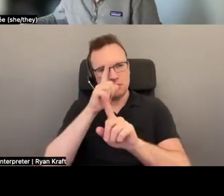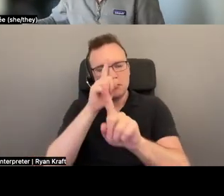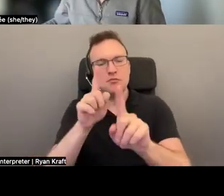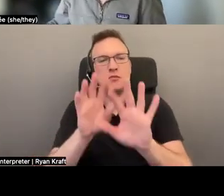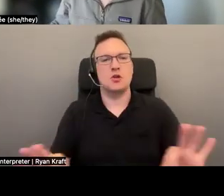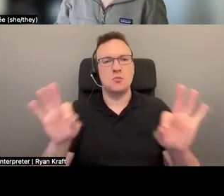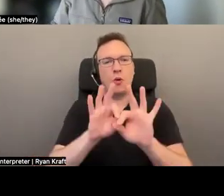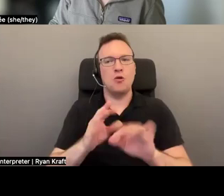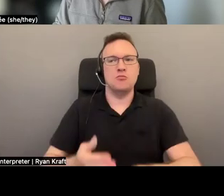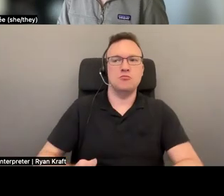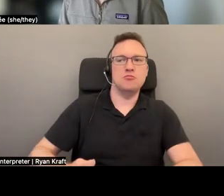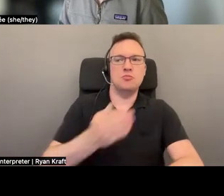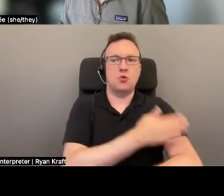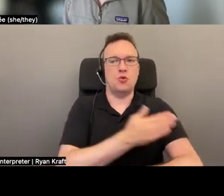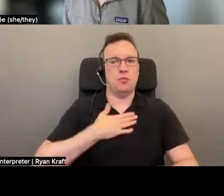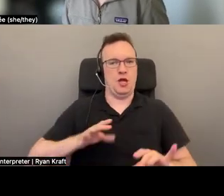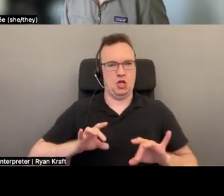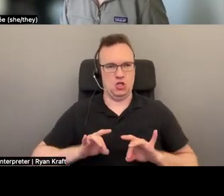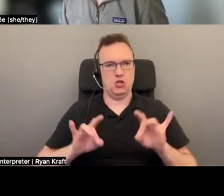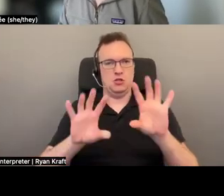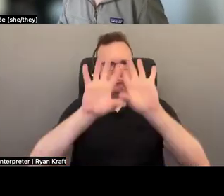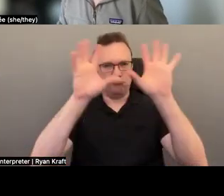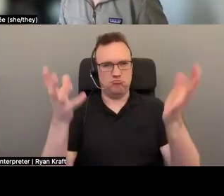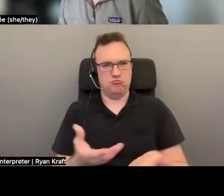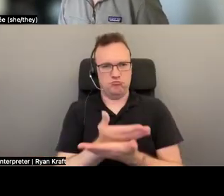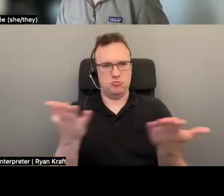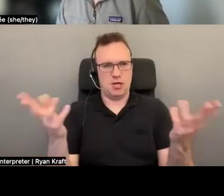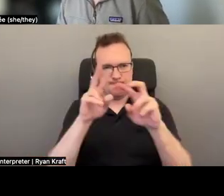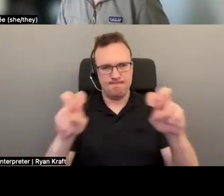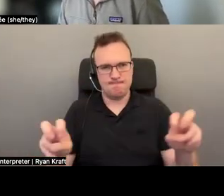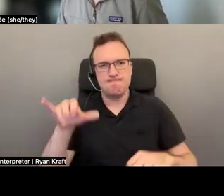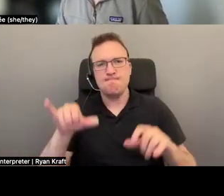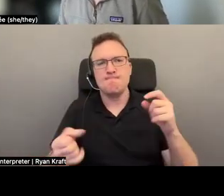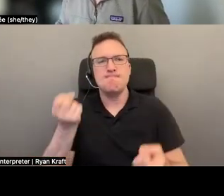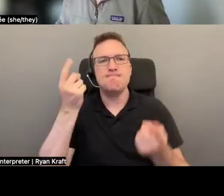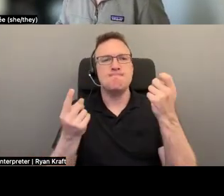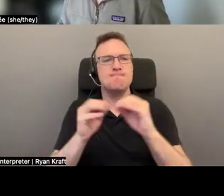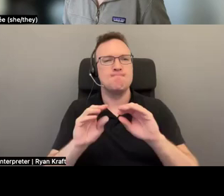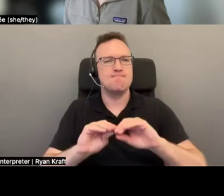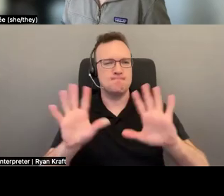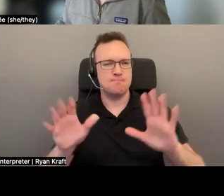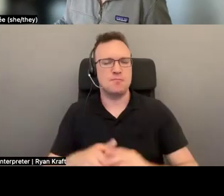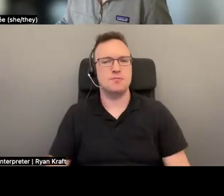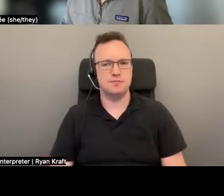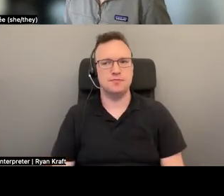the world that I readily benefit